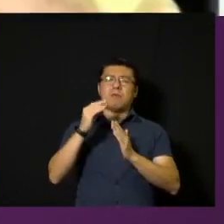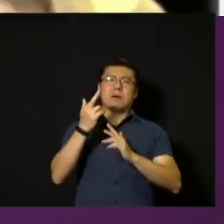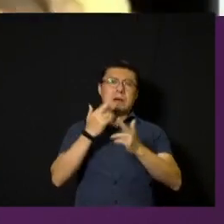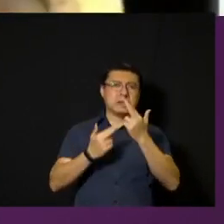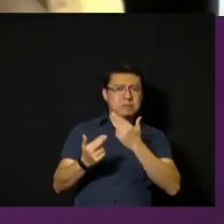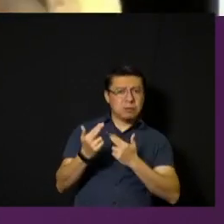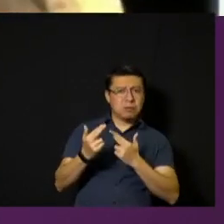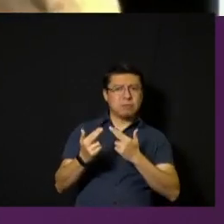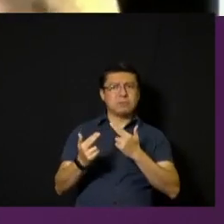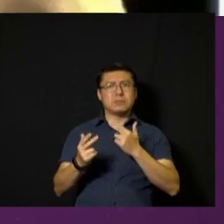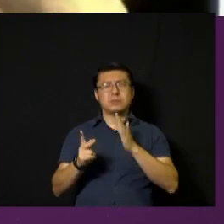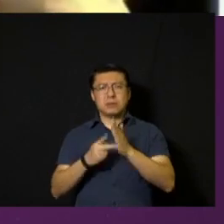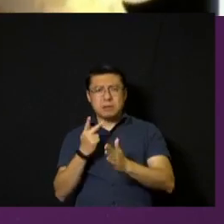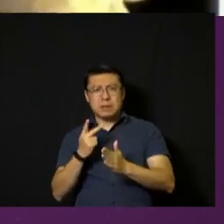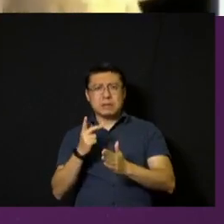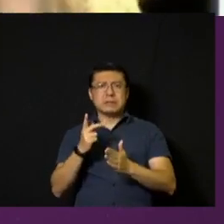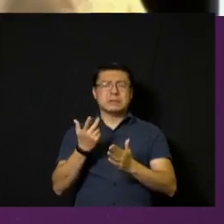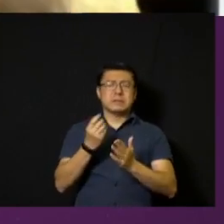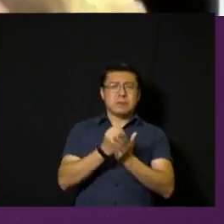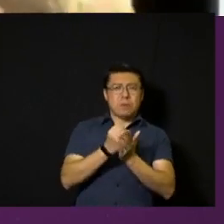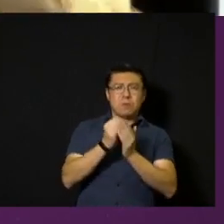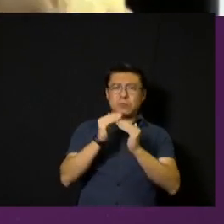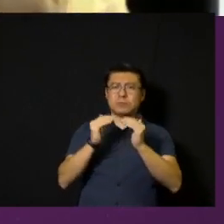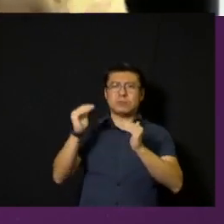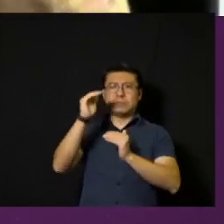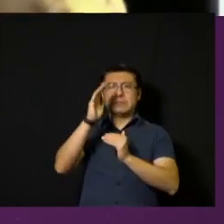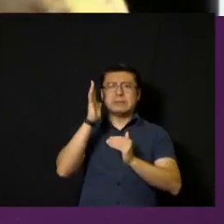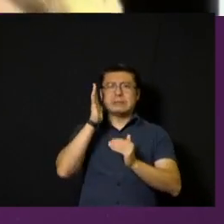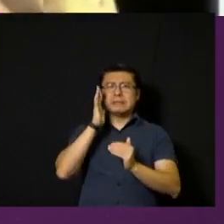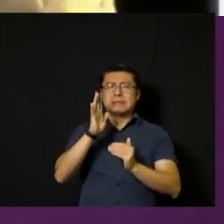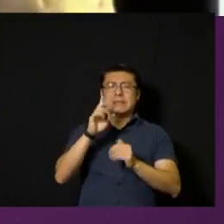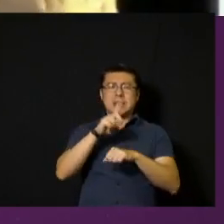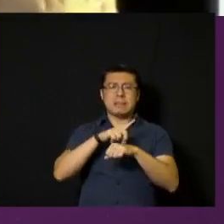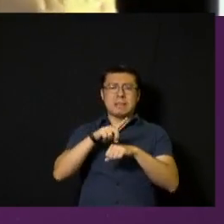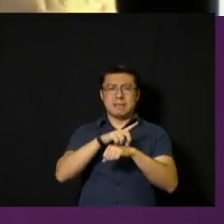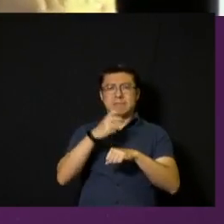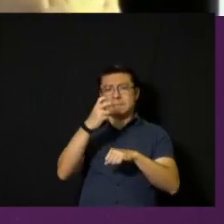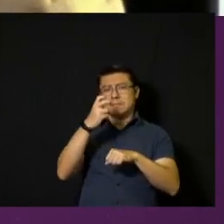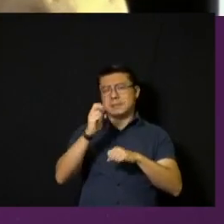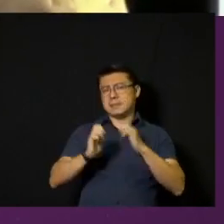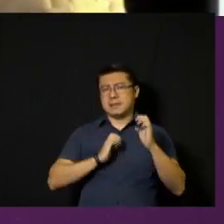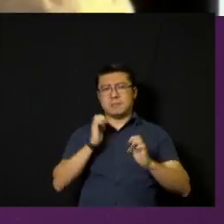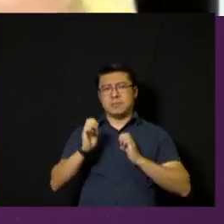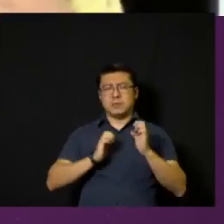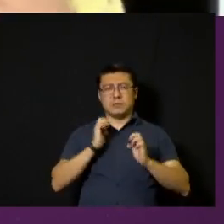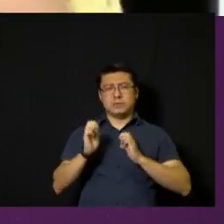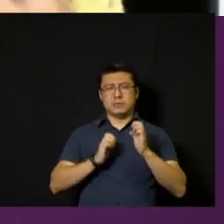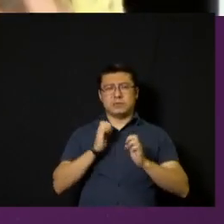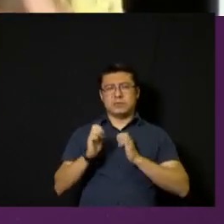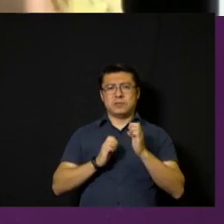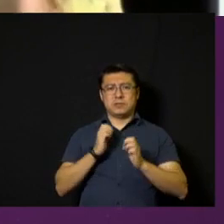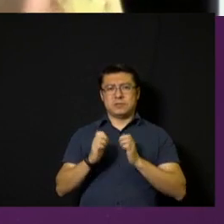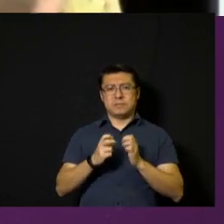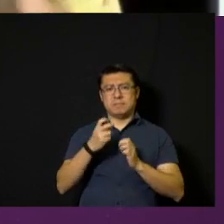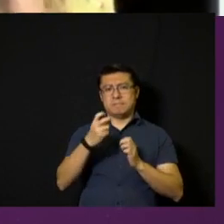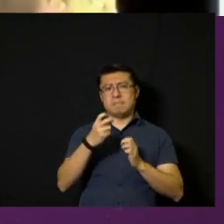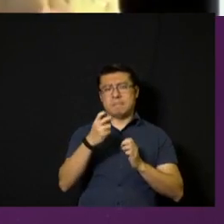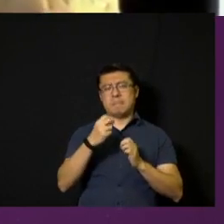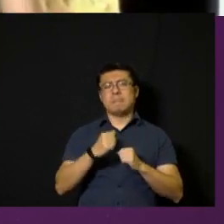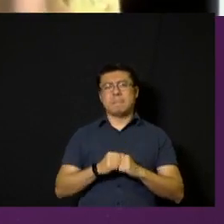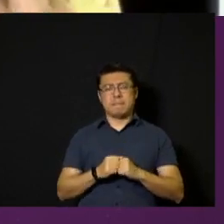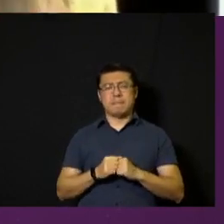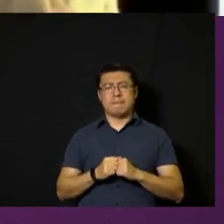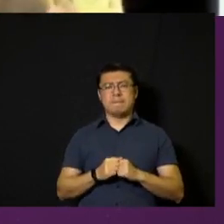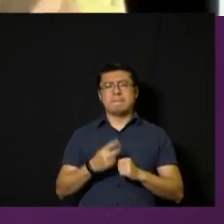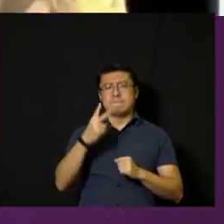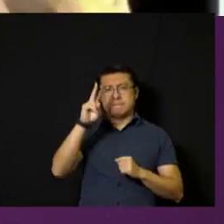bronze, silver. She went back, came back. I saw her so close. I'm so excited. This is a